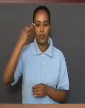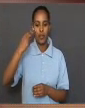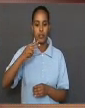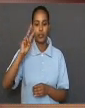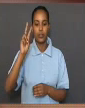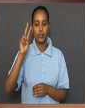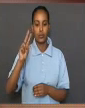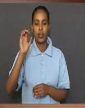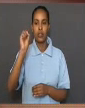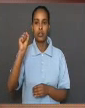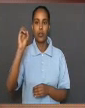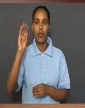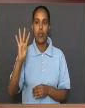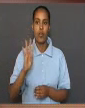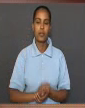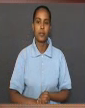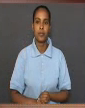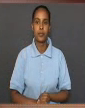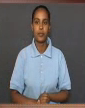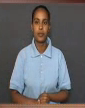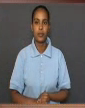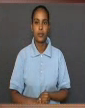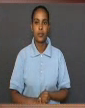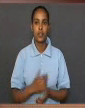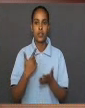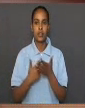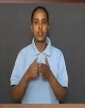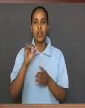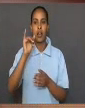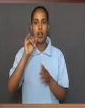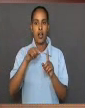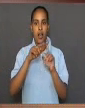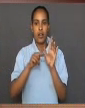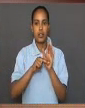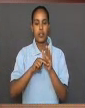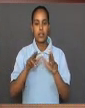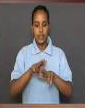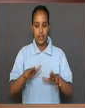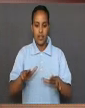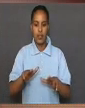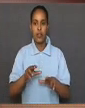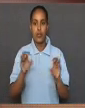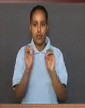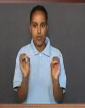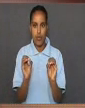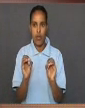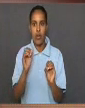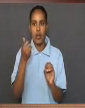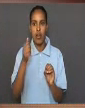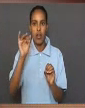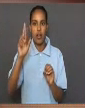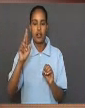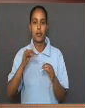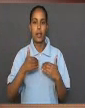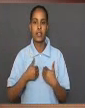blue chromium-2 ions. These ions are only stable if there is no air